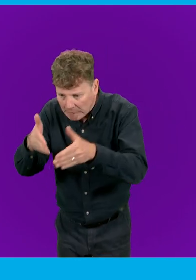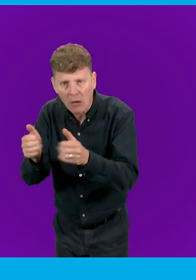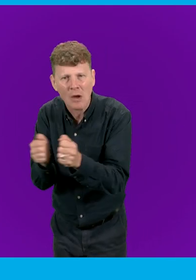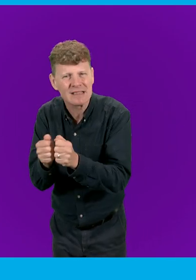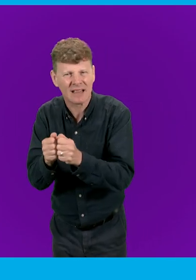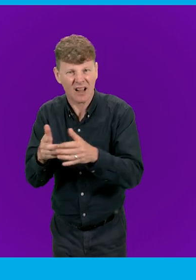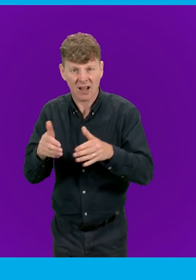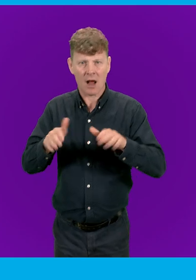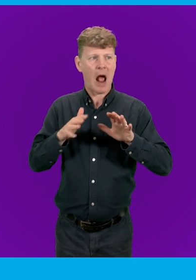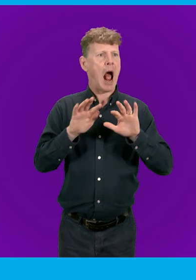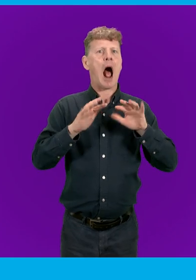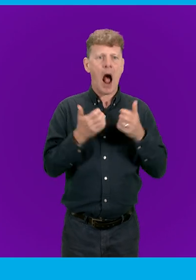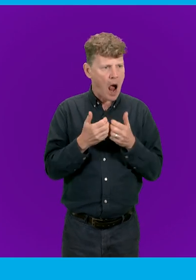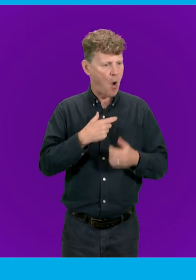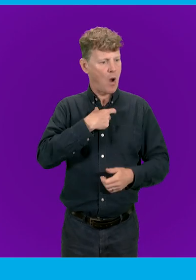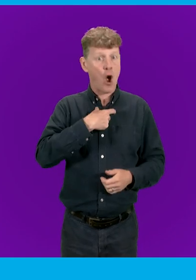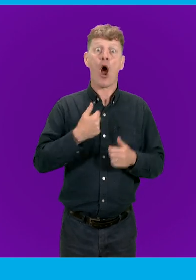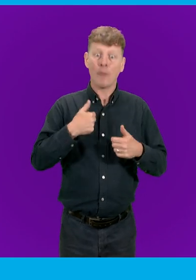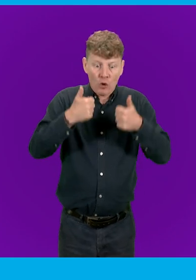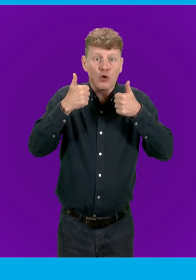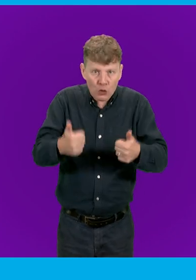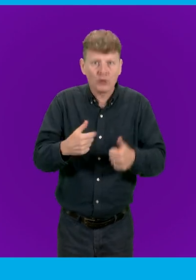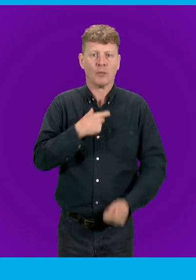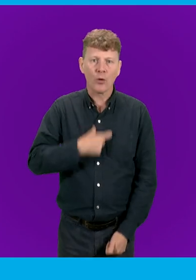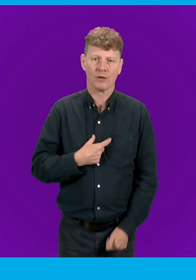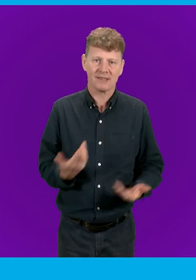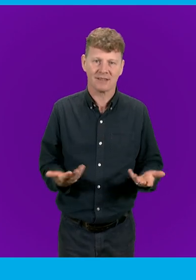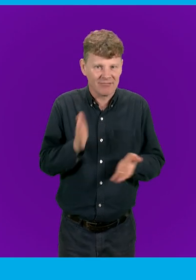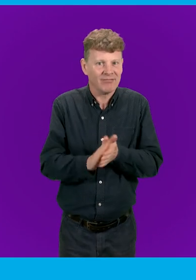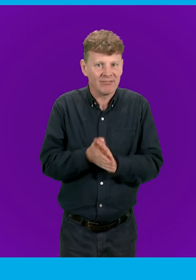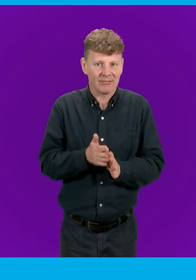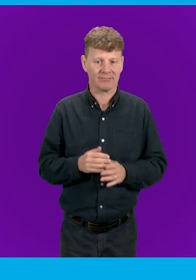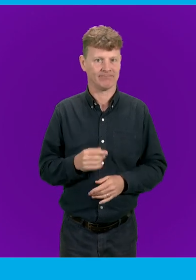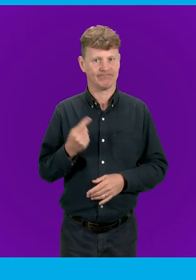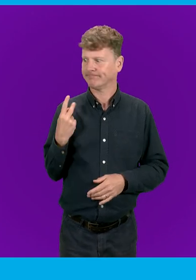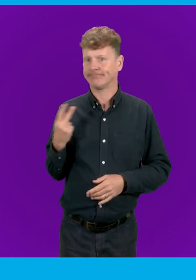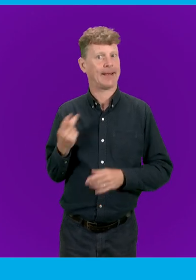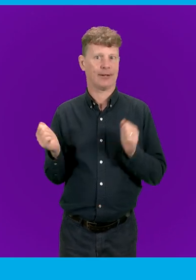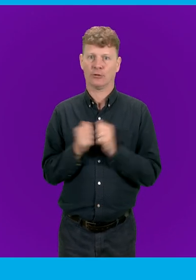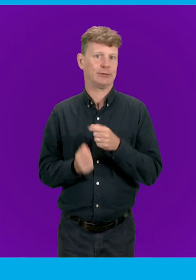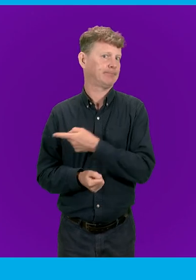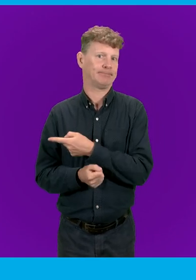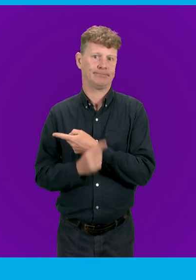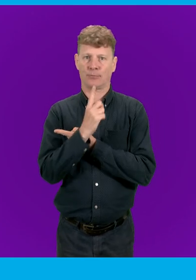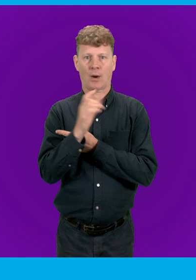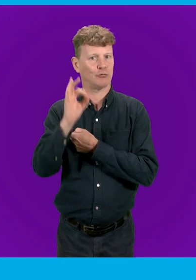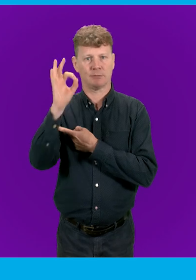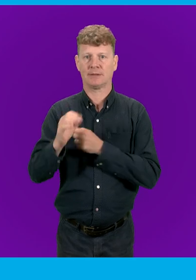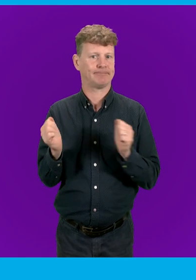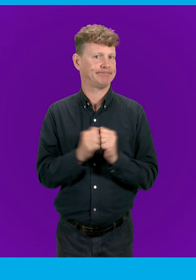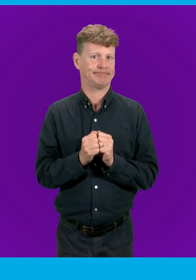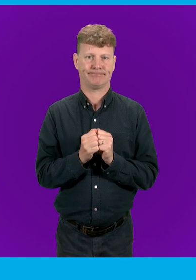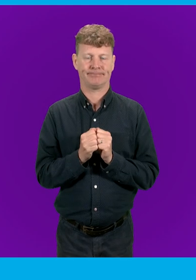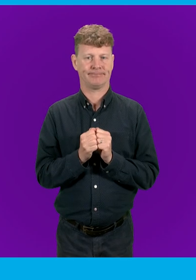how to be a decent human being at the end of the day. Yeah, I'd 100% agree with what you said. They need to make